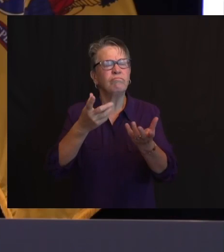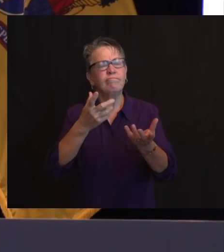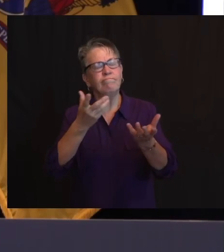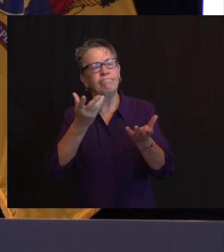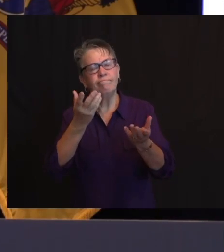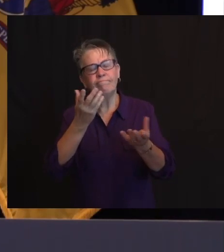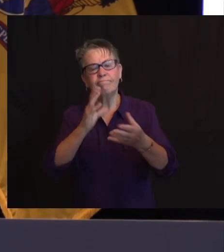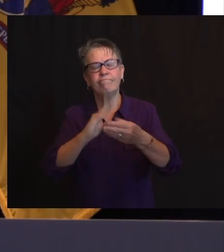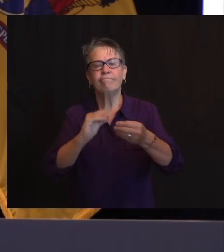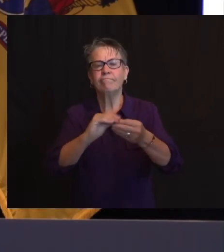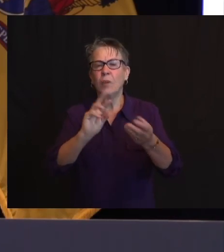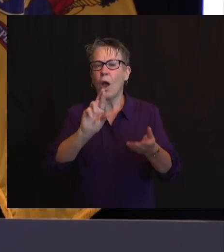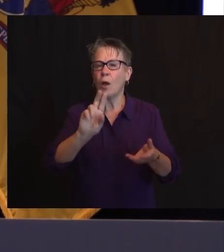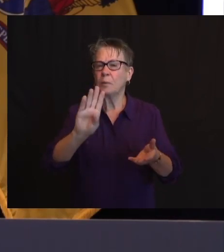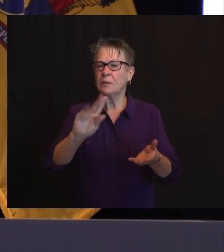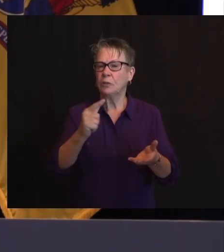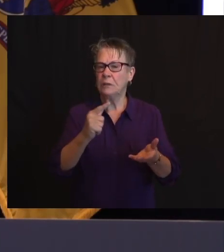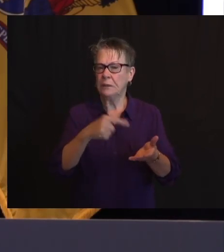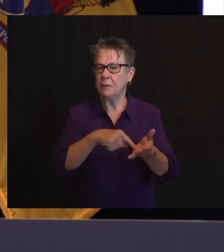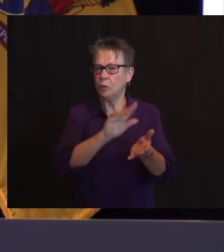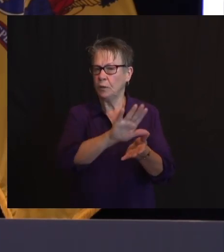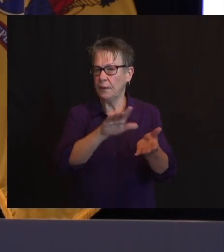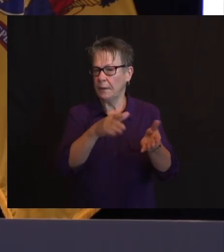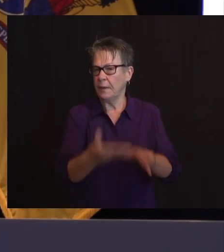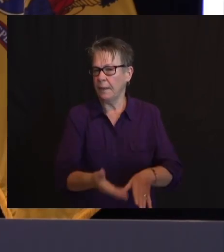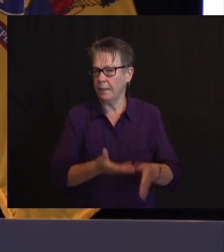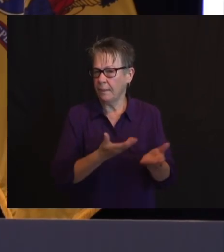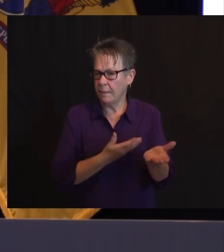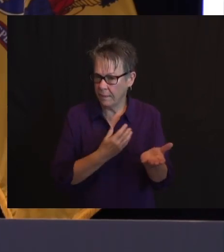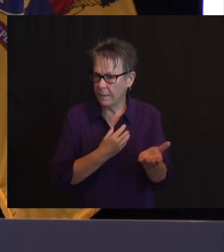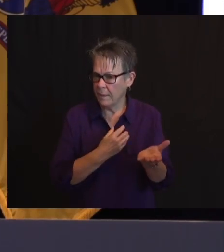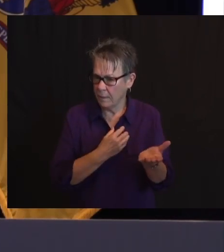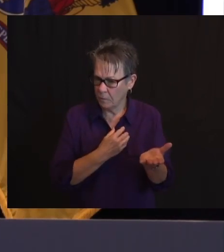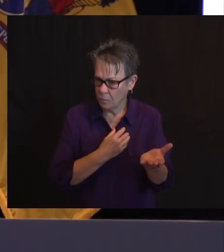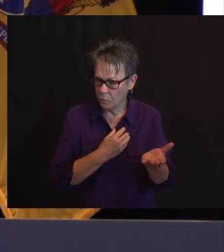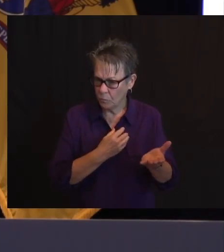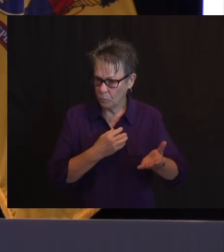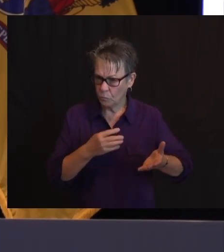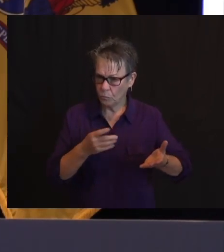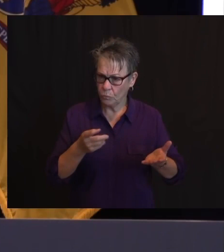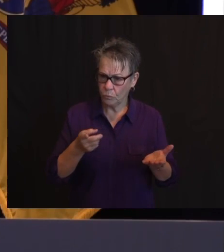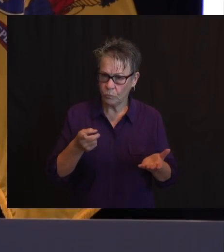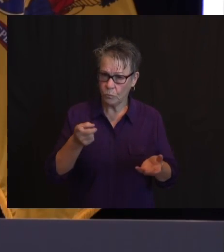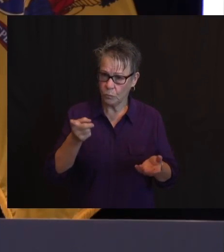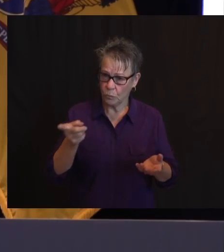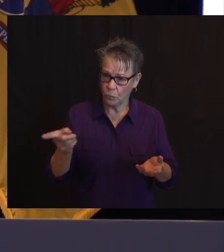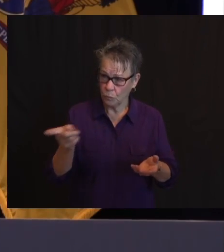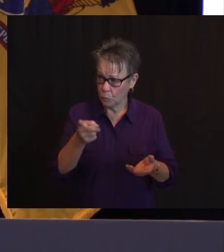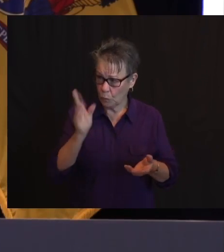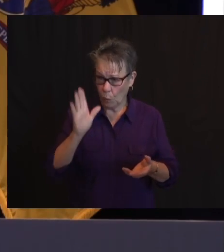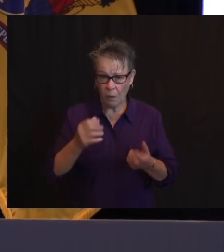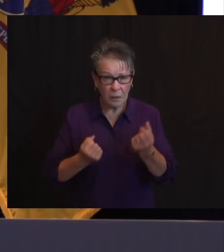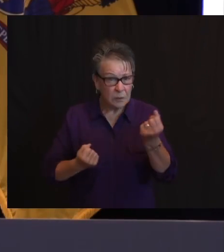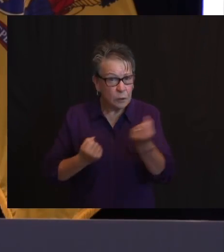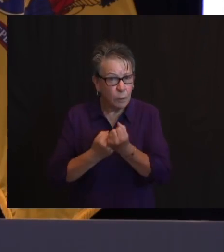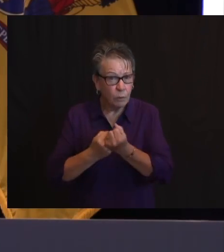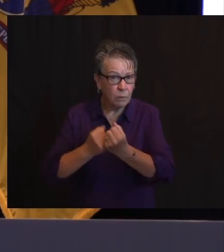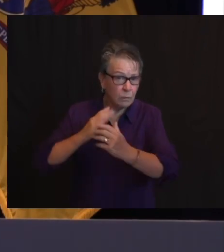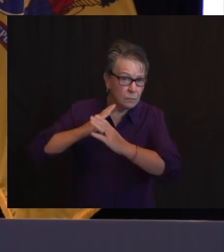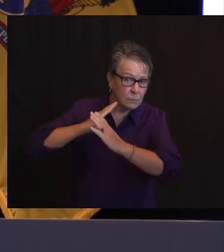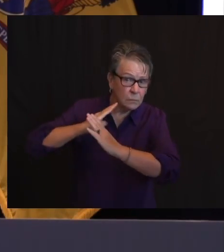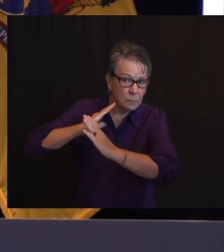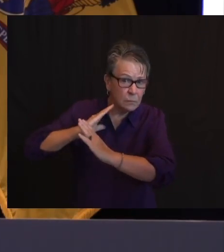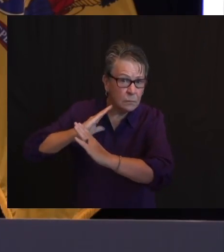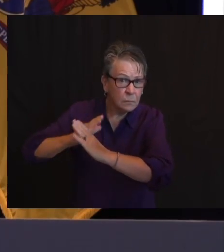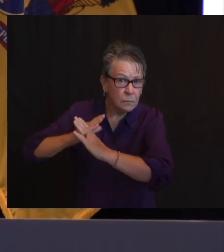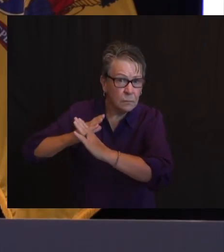barring judicial nominations in the last year of a gubernatorial term? And then separately, there's a controversial ad running